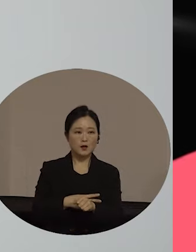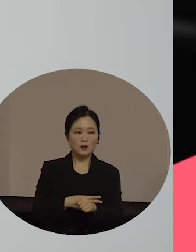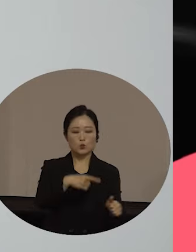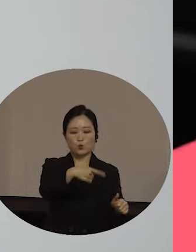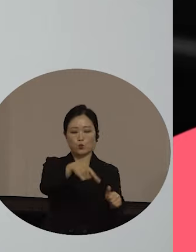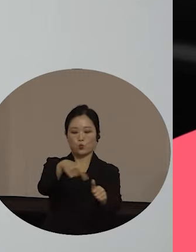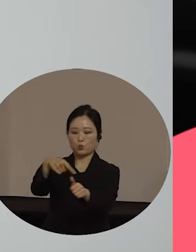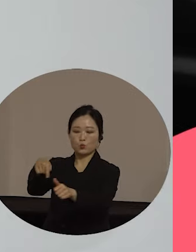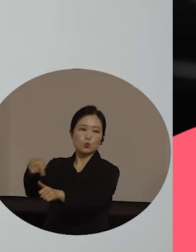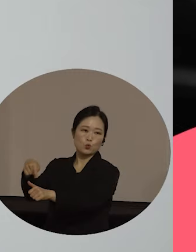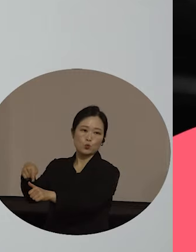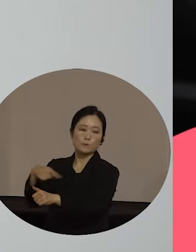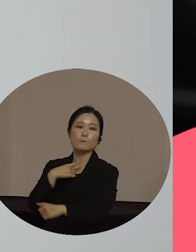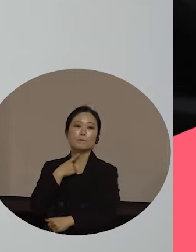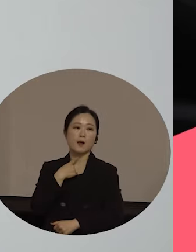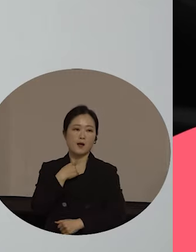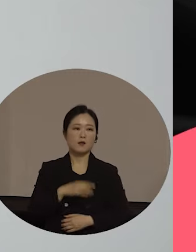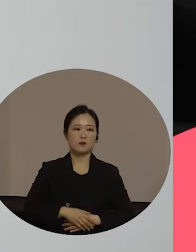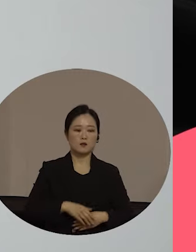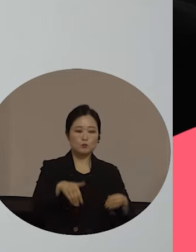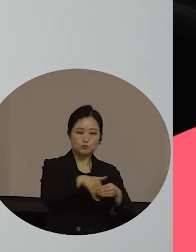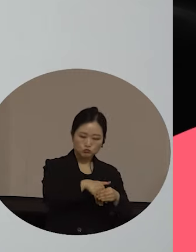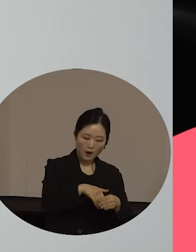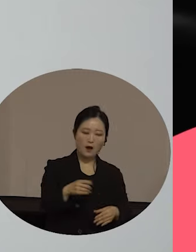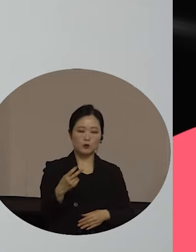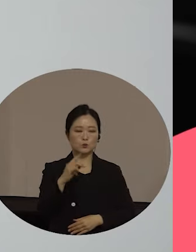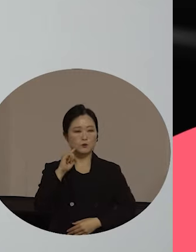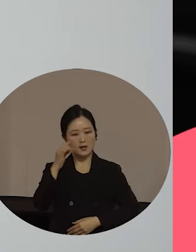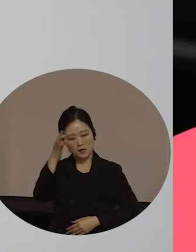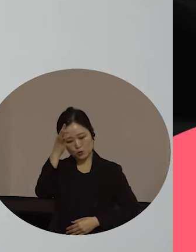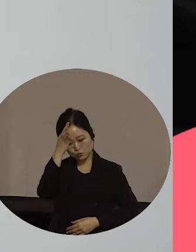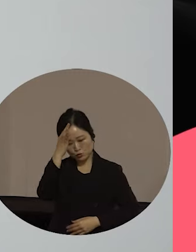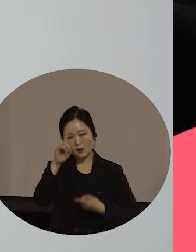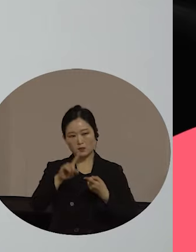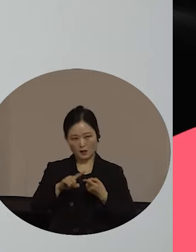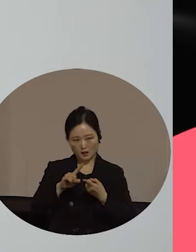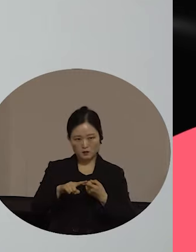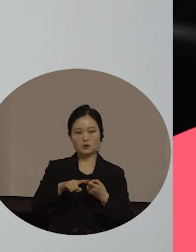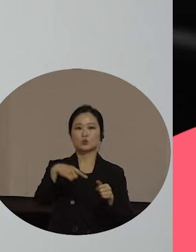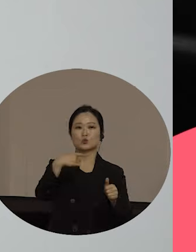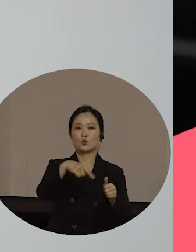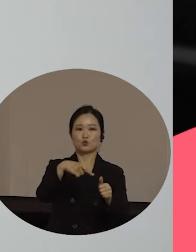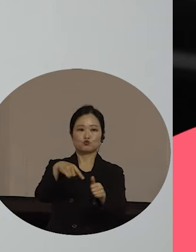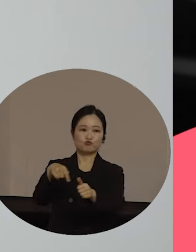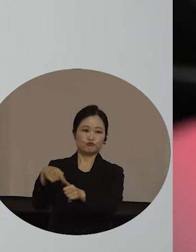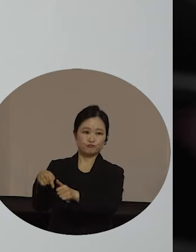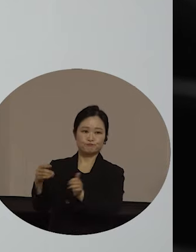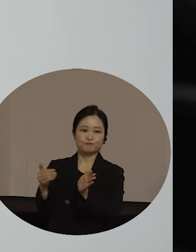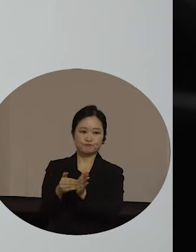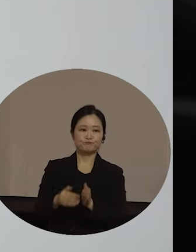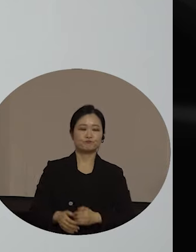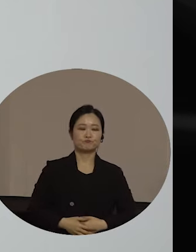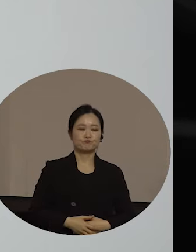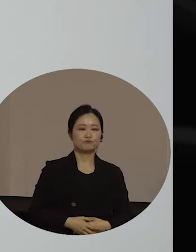cultural aspects and culture and art education and how to work with the